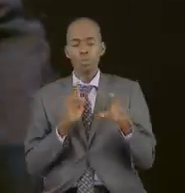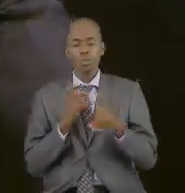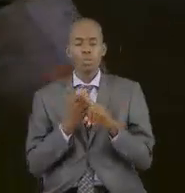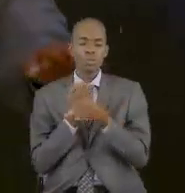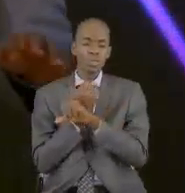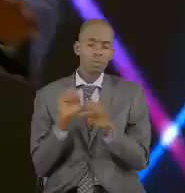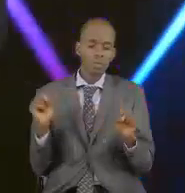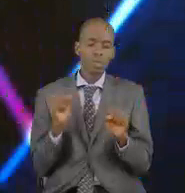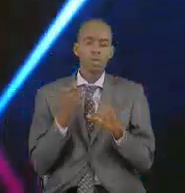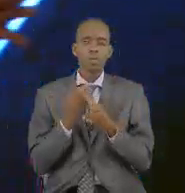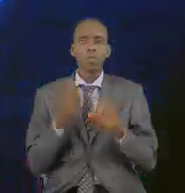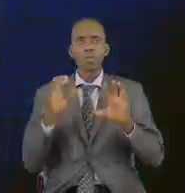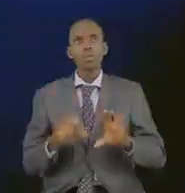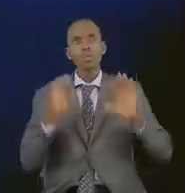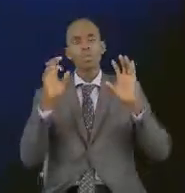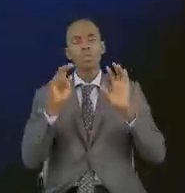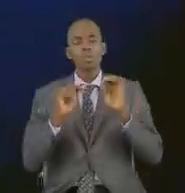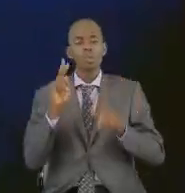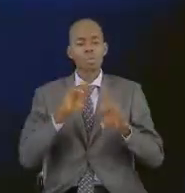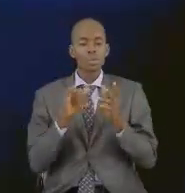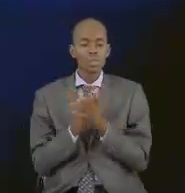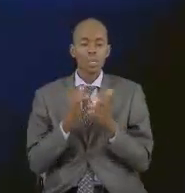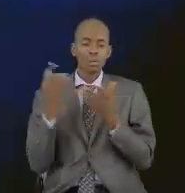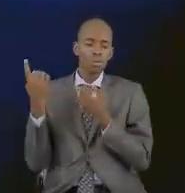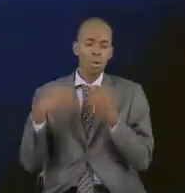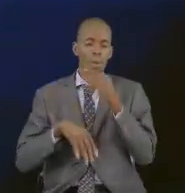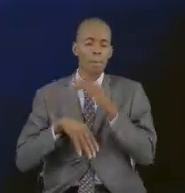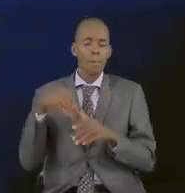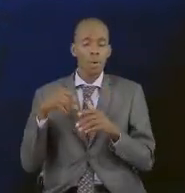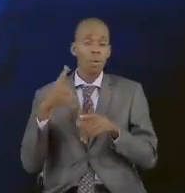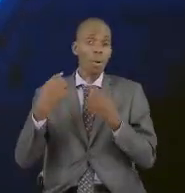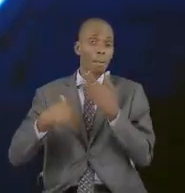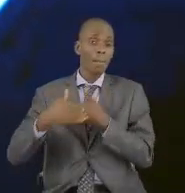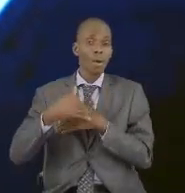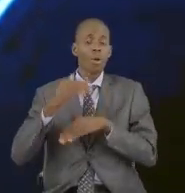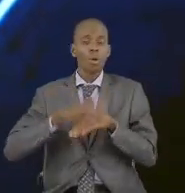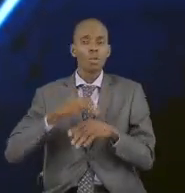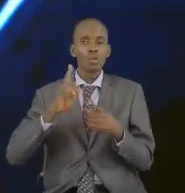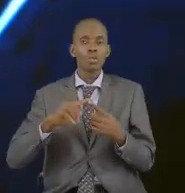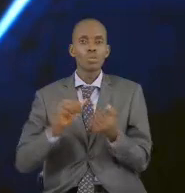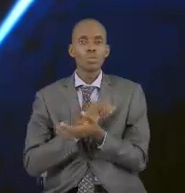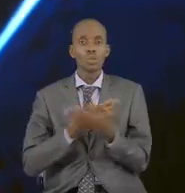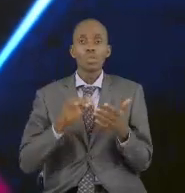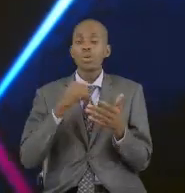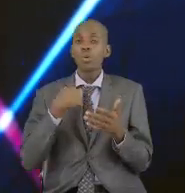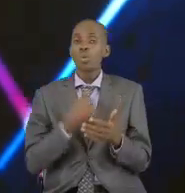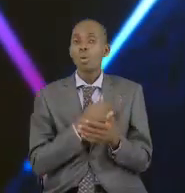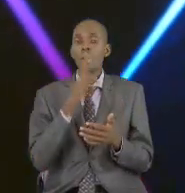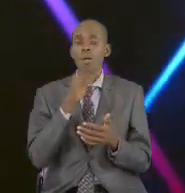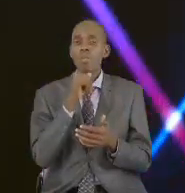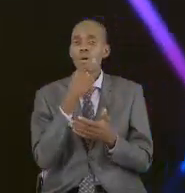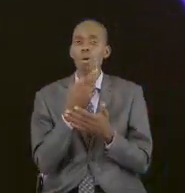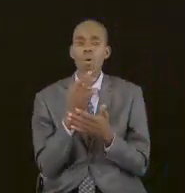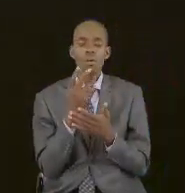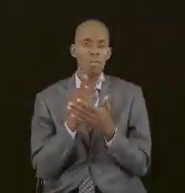their consecration, those who draw back, they draw back unto perdition. But we are not of them who draw back